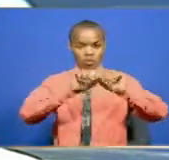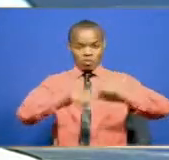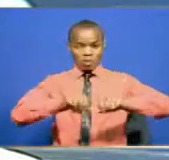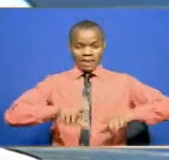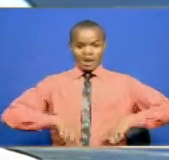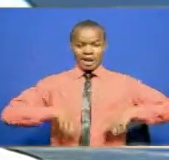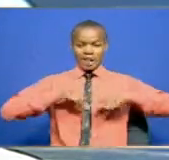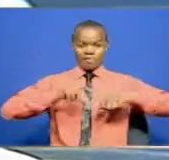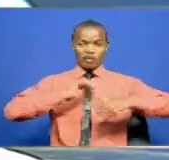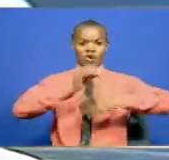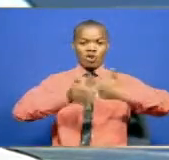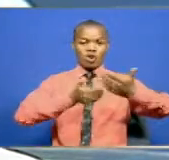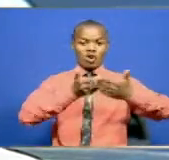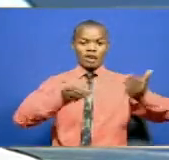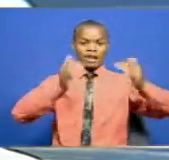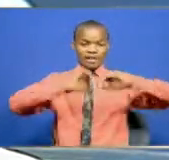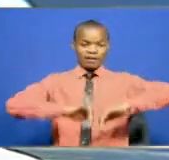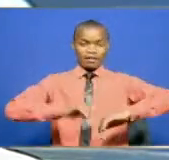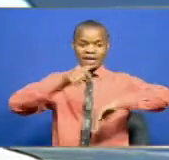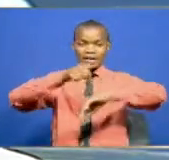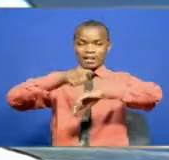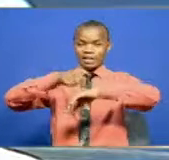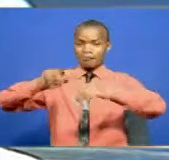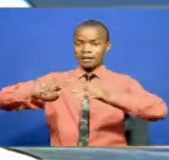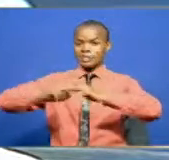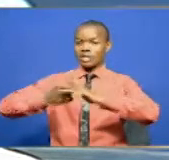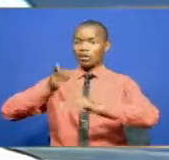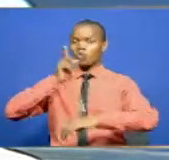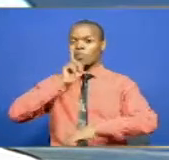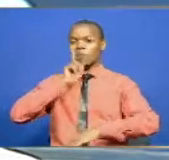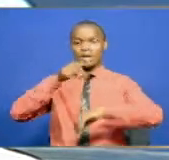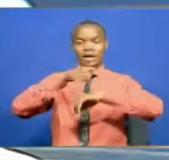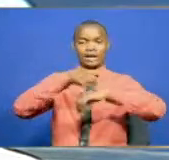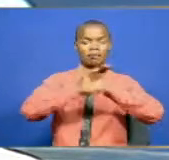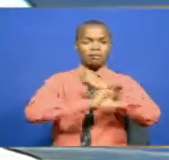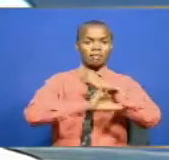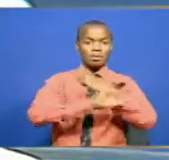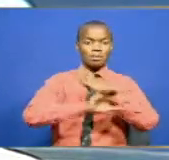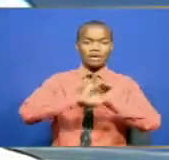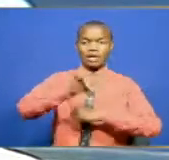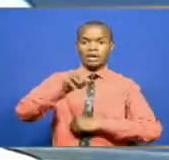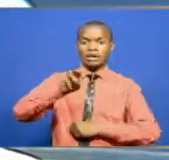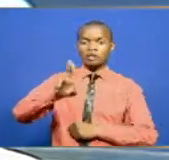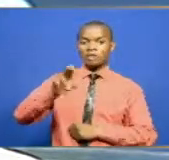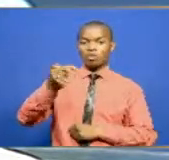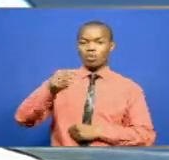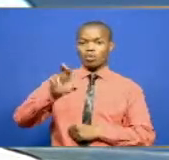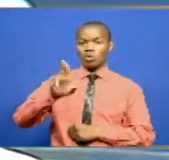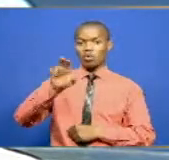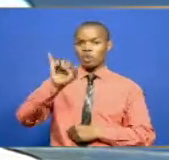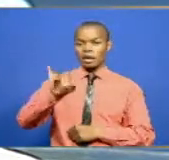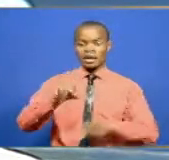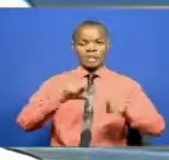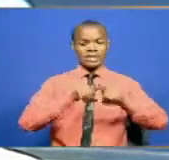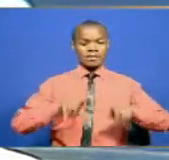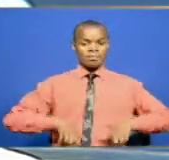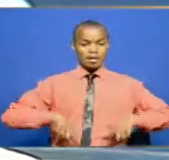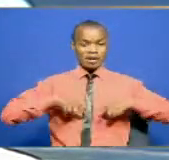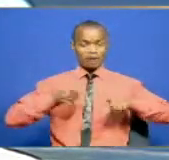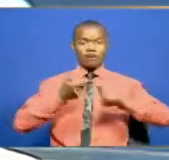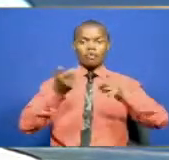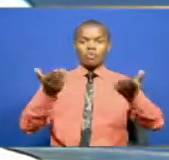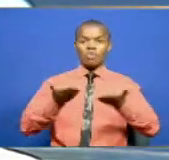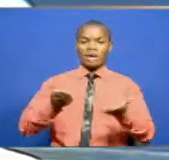events as they unfold tomorrow as the country celebrates Jamhuri Day. And we'll be coming to you live from Nyayo